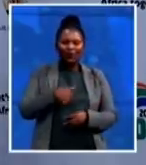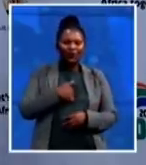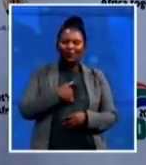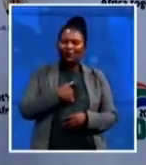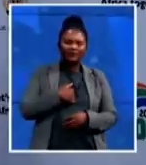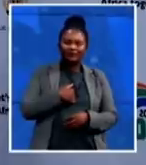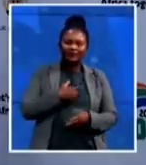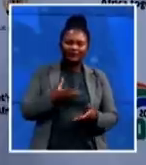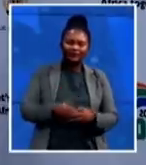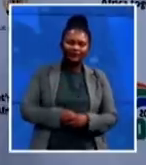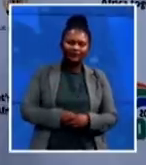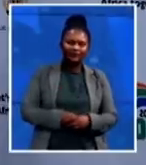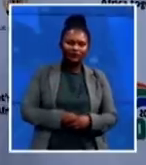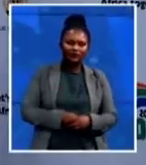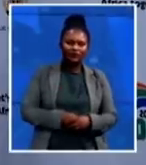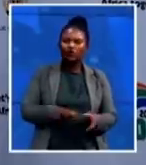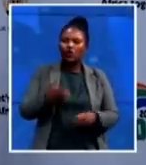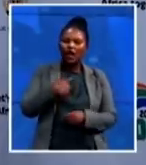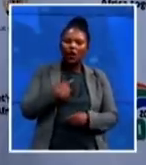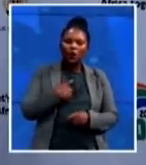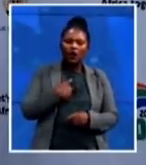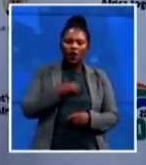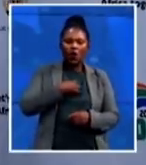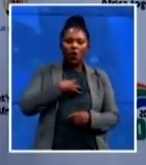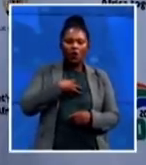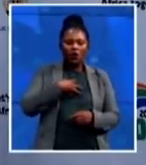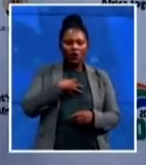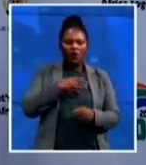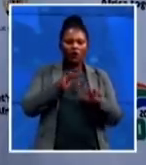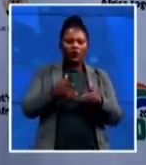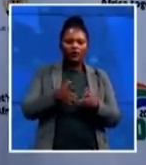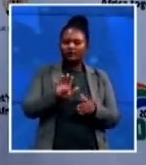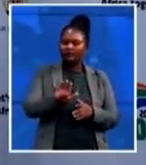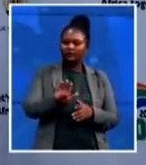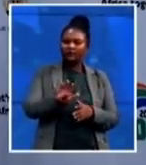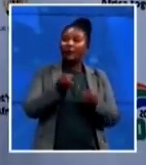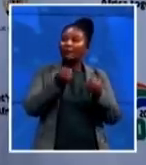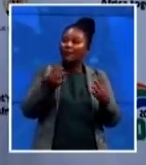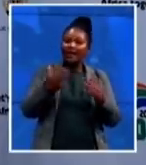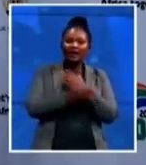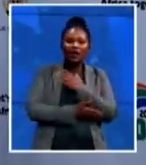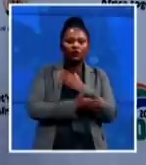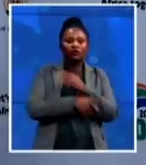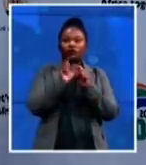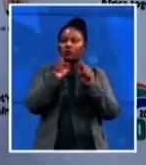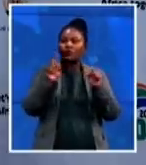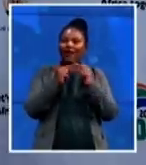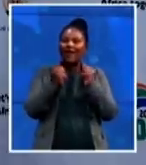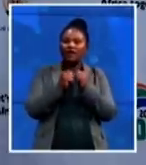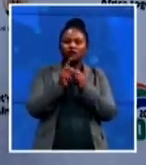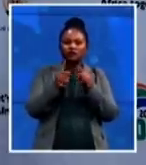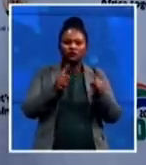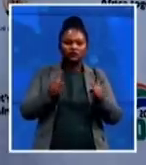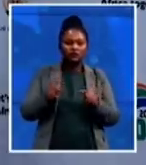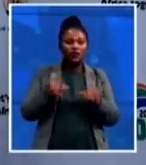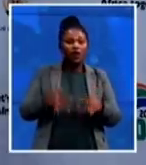own exclusive ownership. It's a world of many nations, and whose activity and lives impact positively and negatively